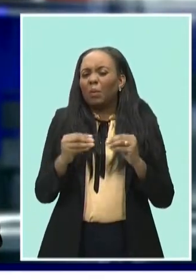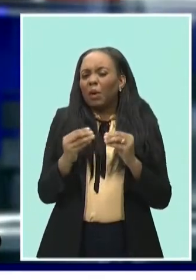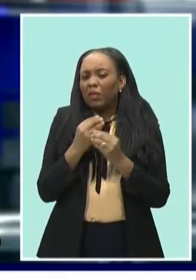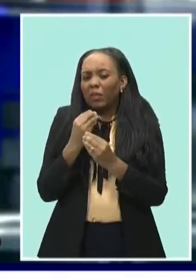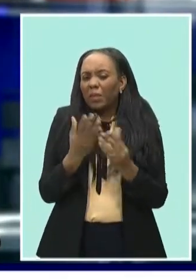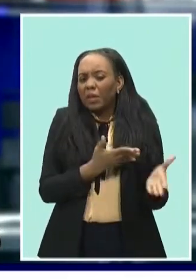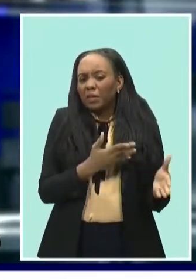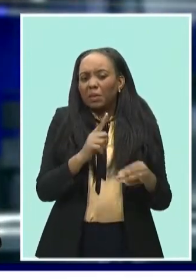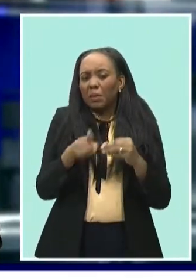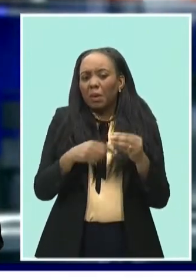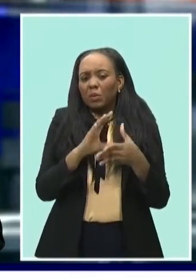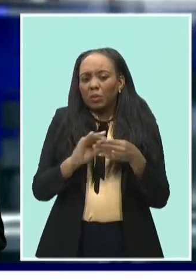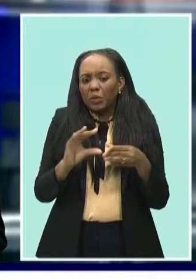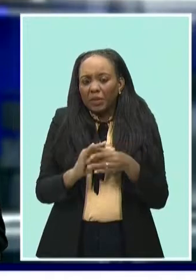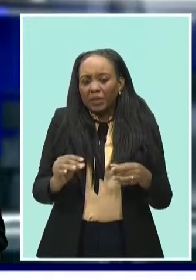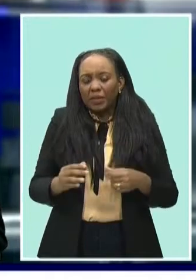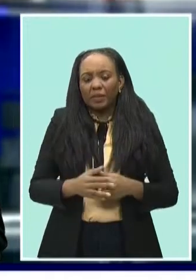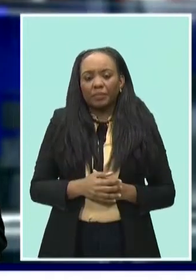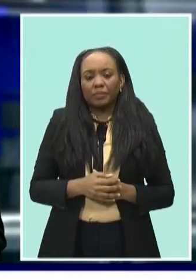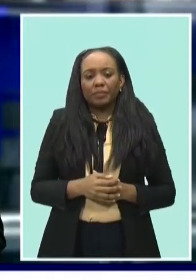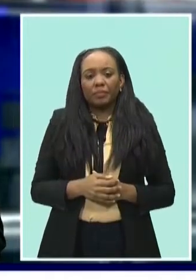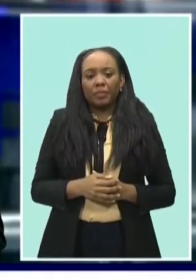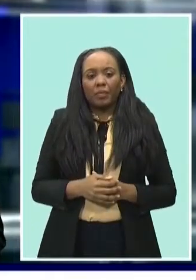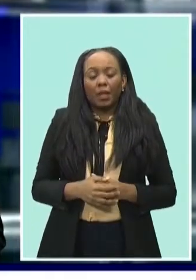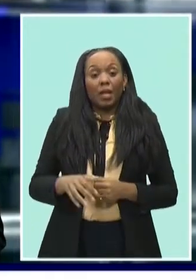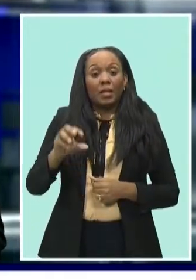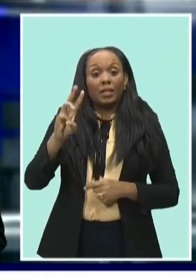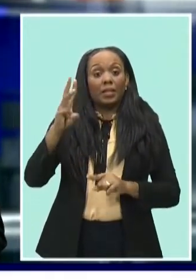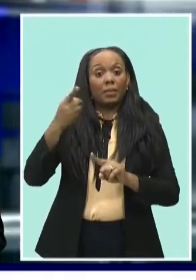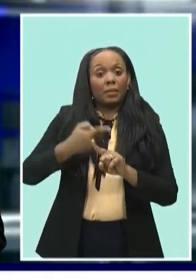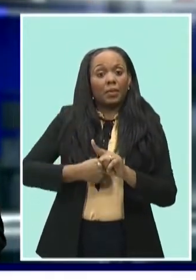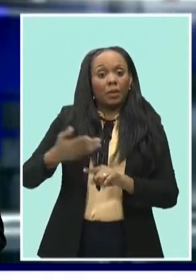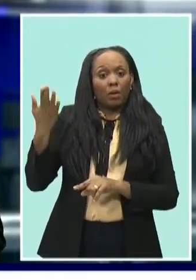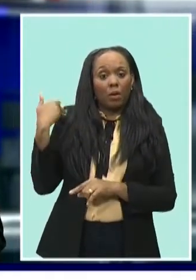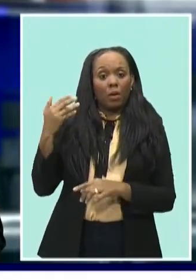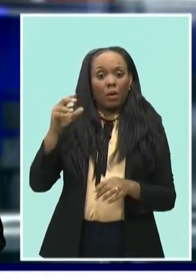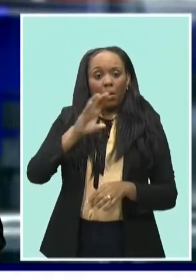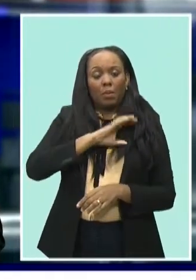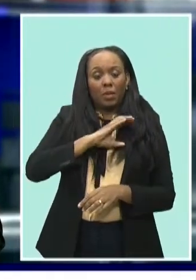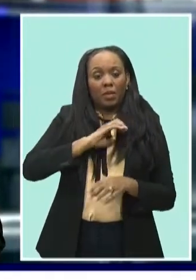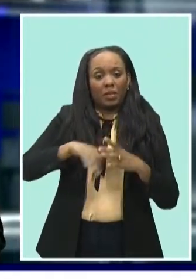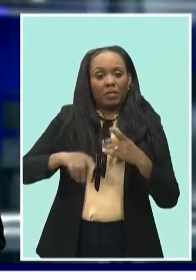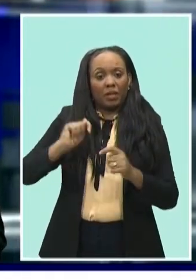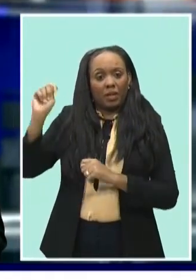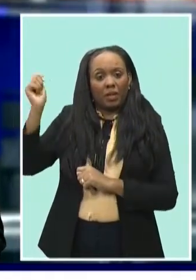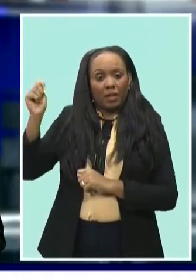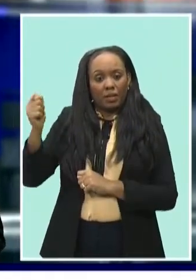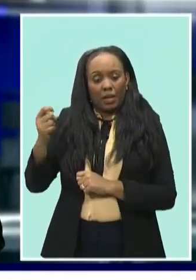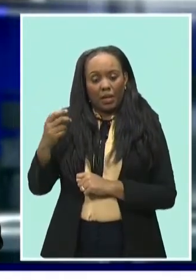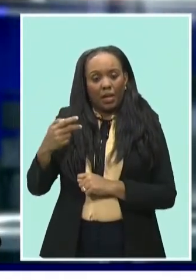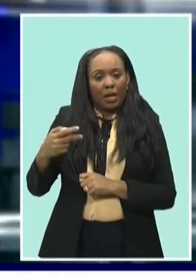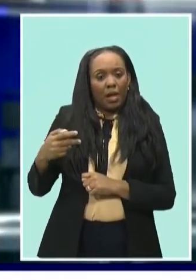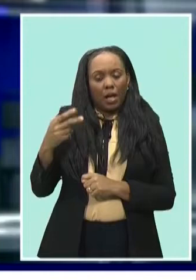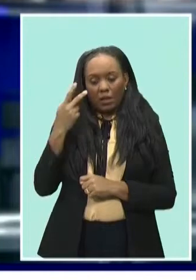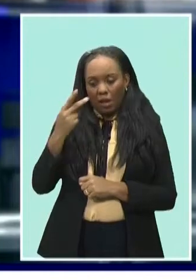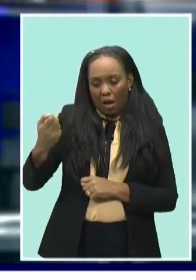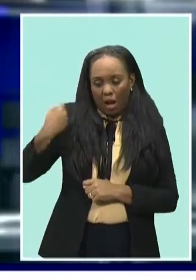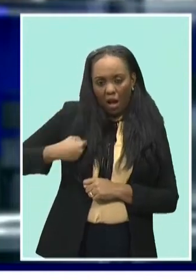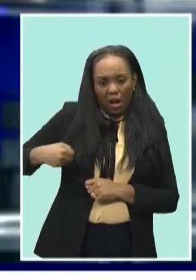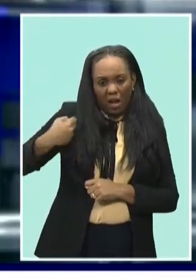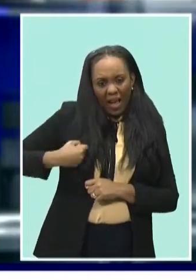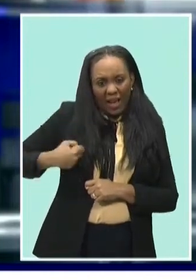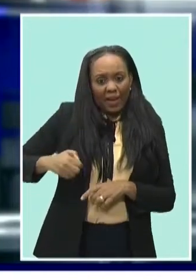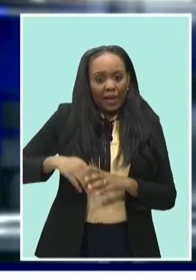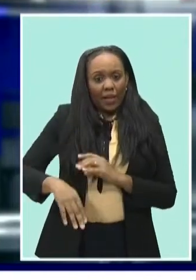is coming some 6 months after police broke up a gang making and selling counterfeit condoms in eastern China. More